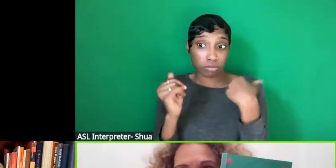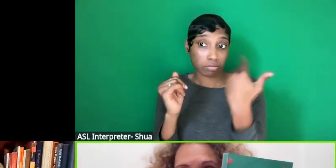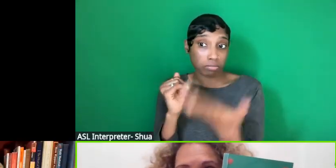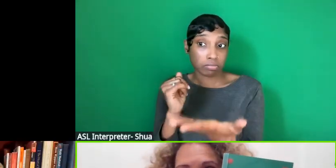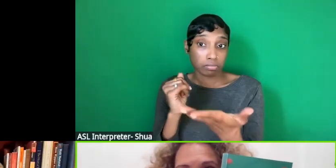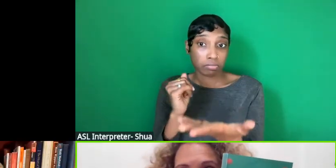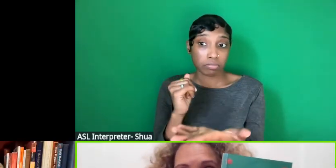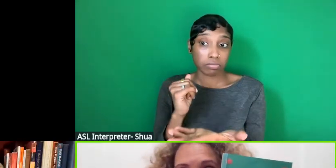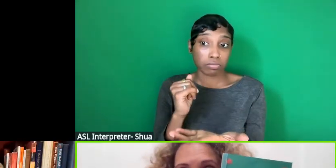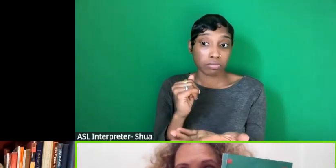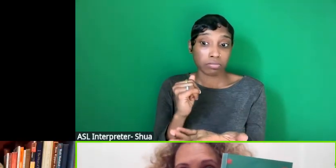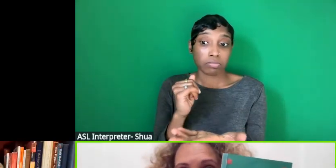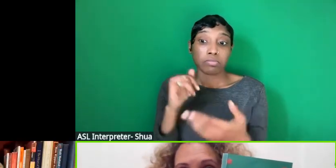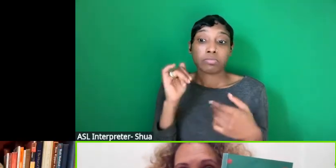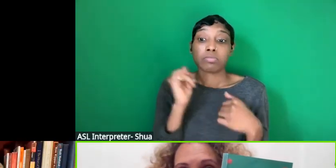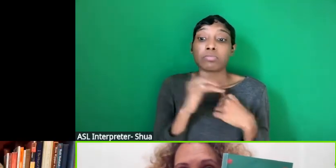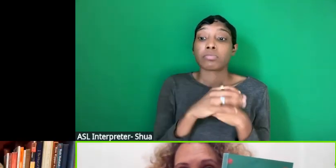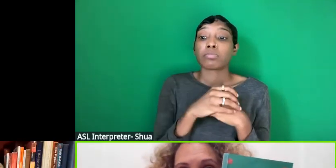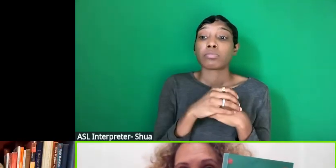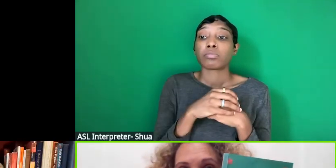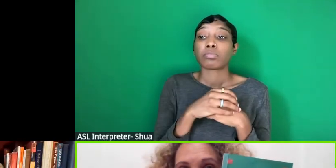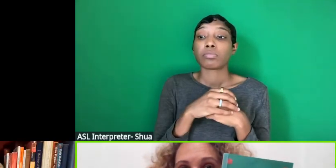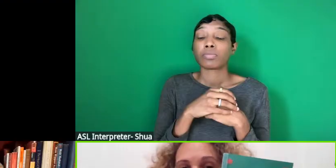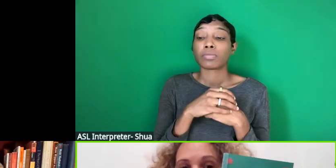see in the main screen.